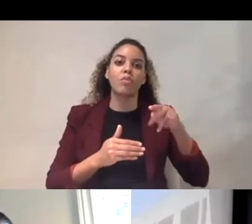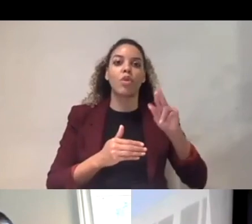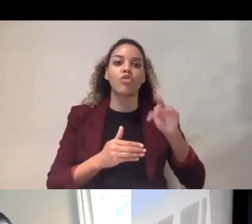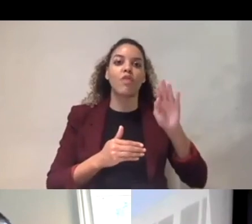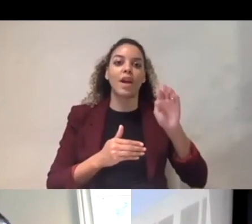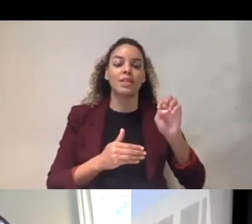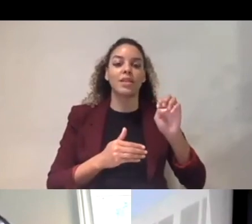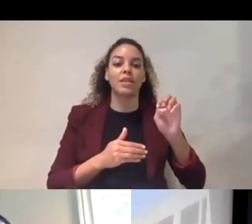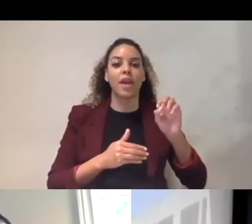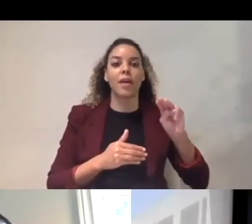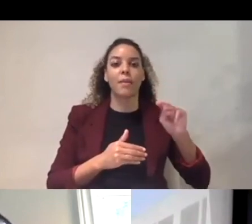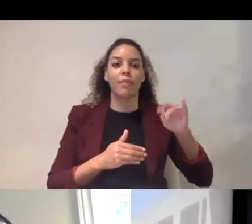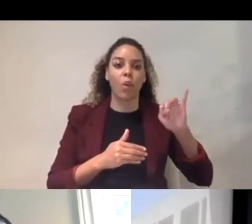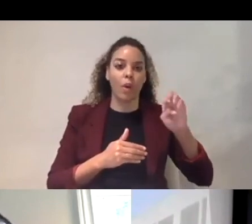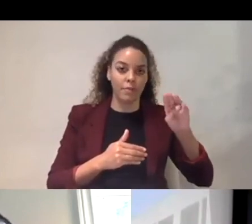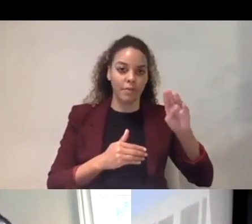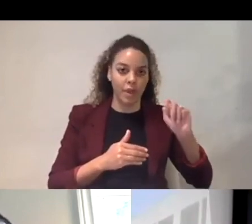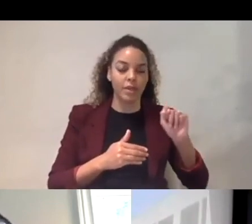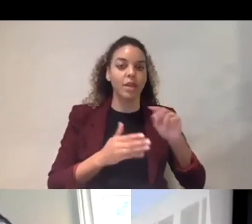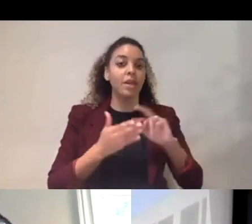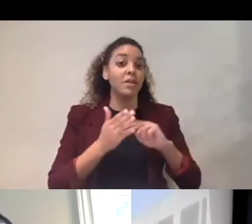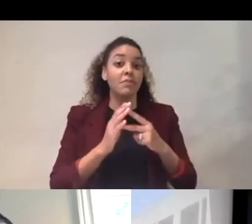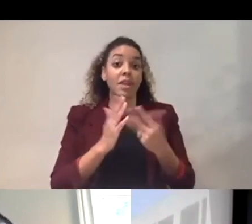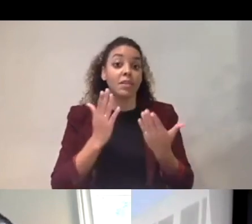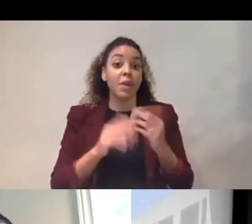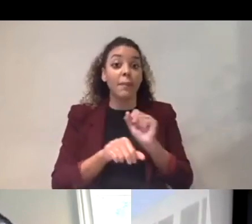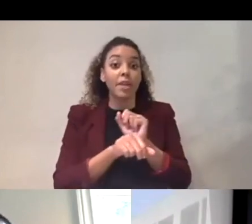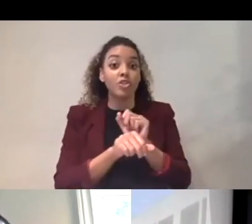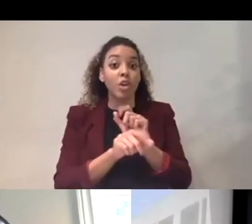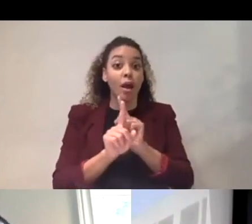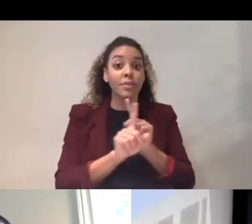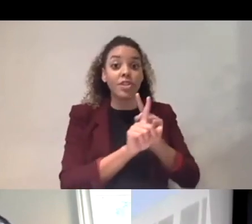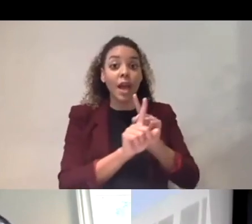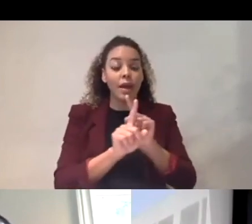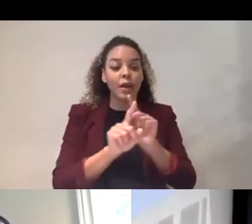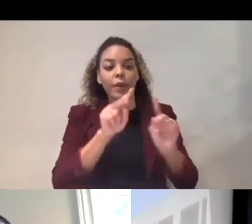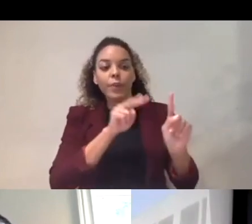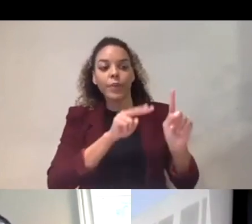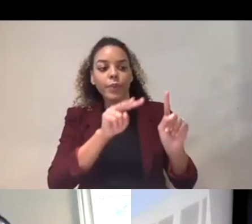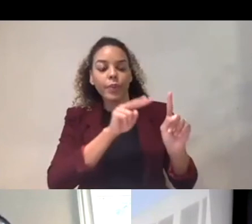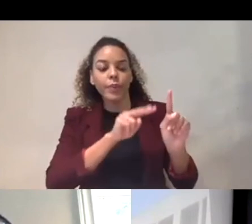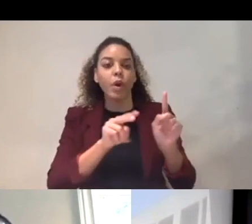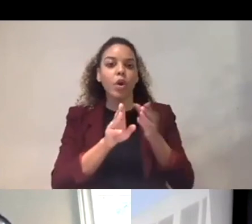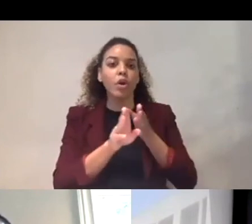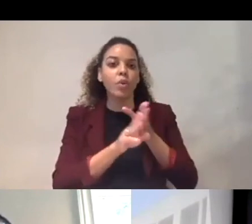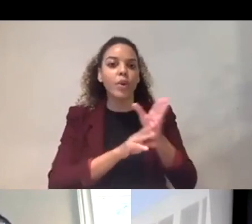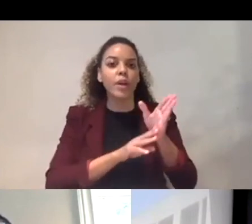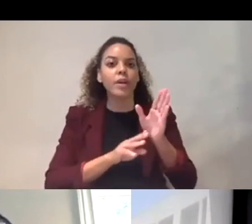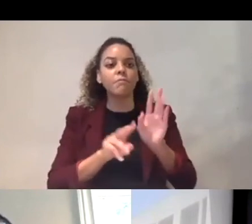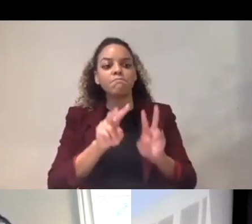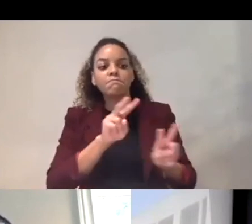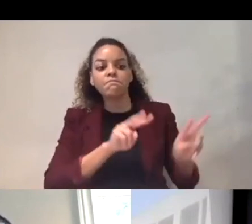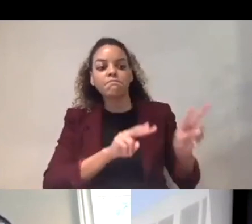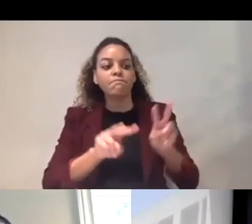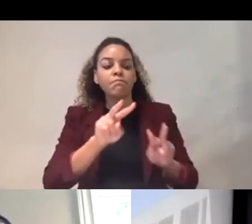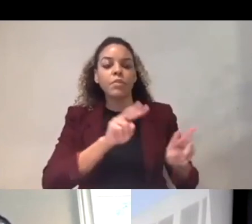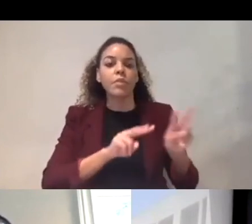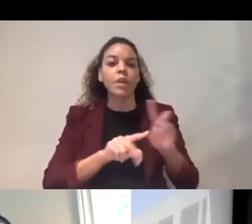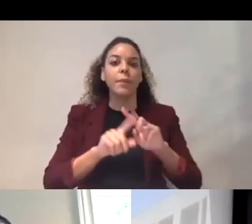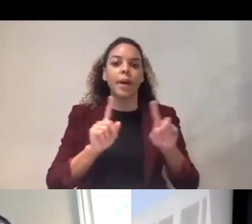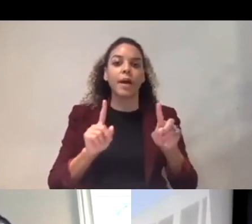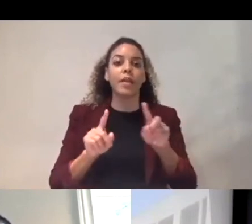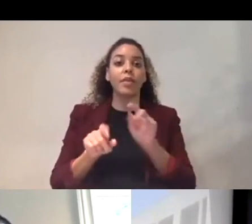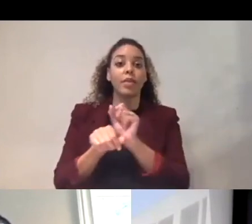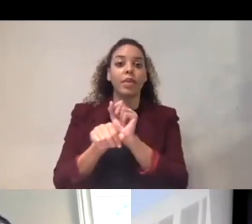be job shadowing, it could be just some career exploration, but it allows the employer to actually interact with the